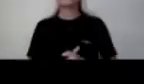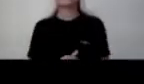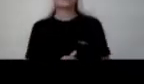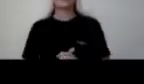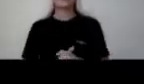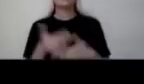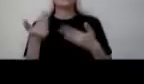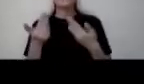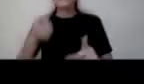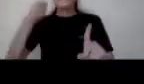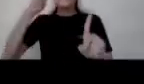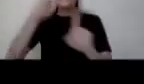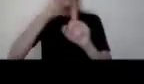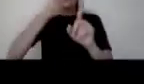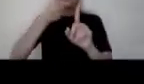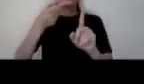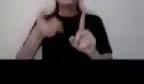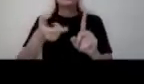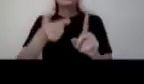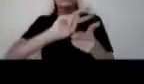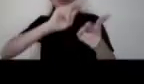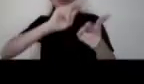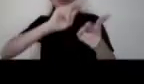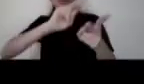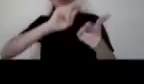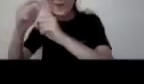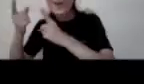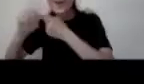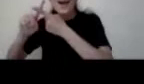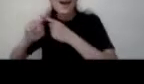so what is the impact of all these activities and efforts